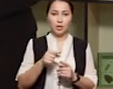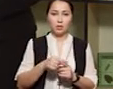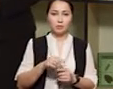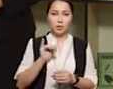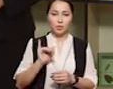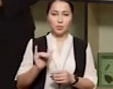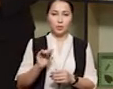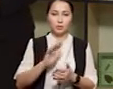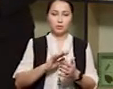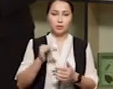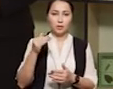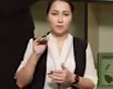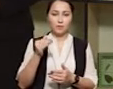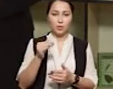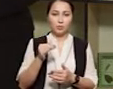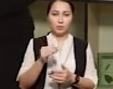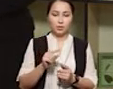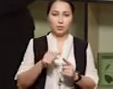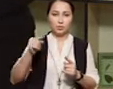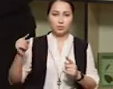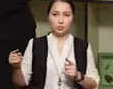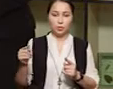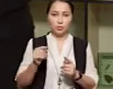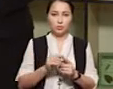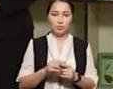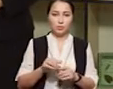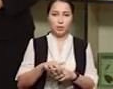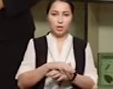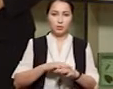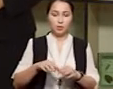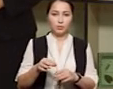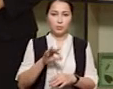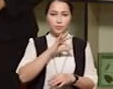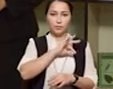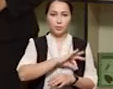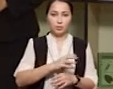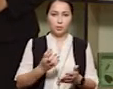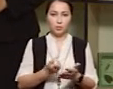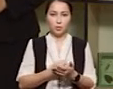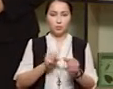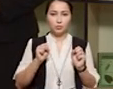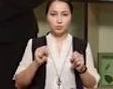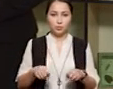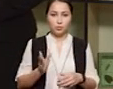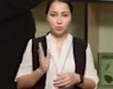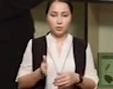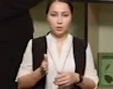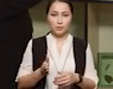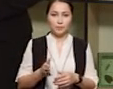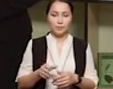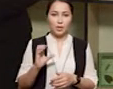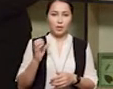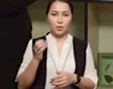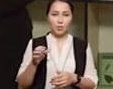RT formulada yoy uzunligini, ya'ni qatlam uzunligini topishimiz mumkin bo'ladi.